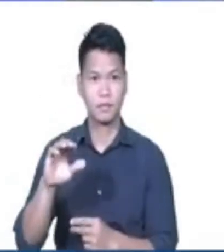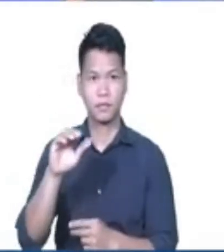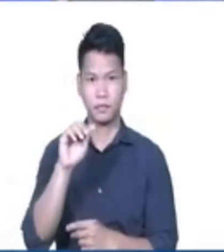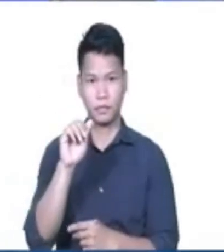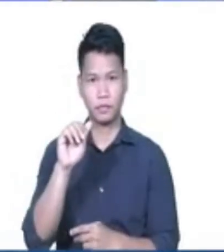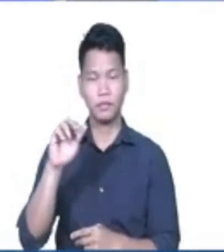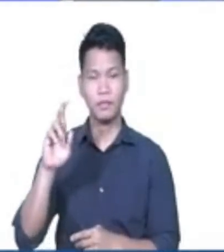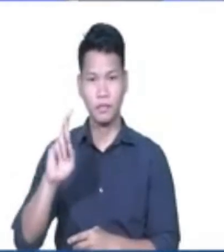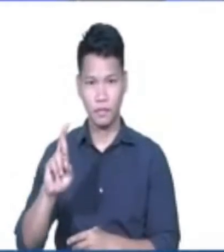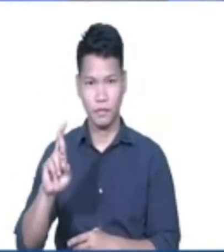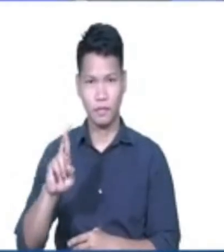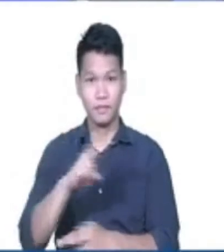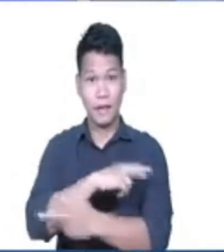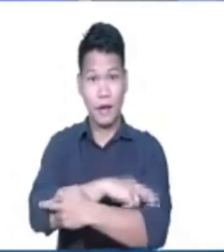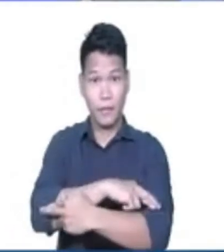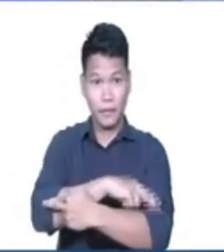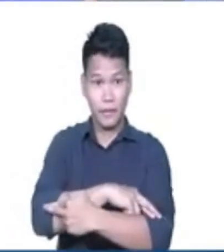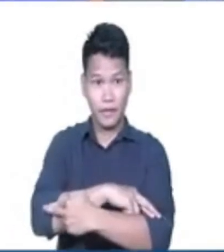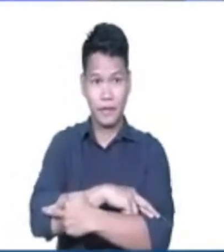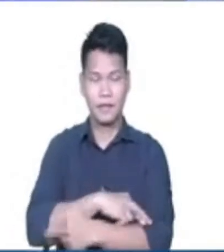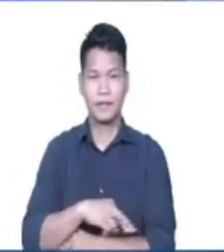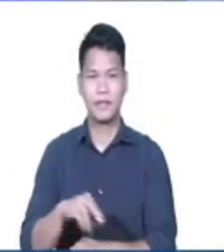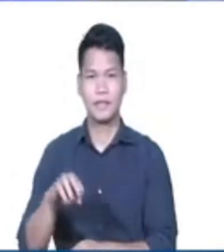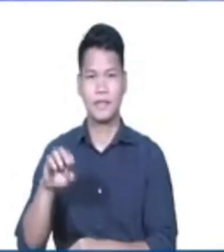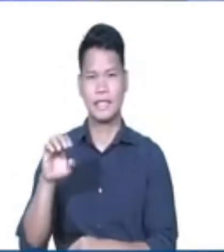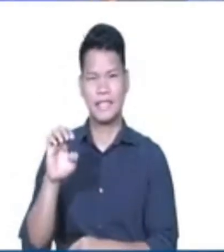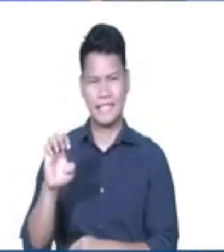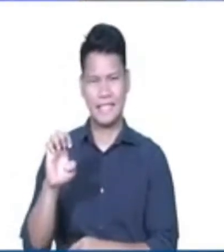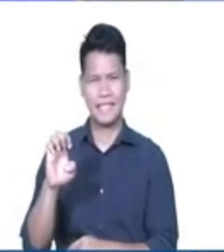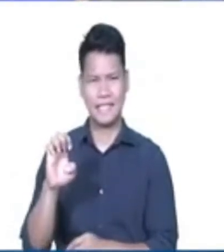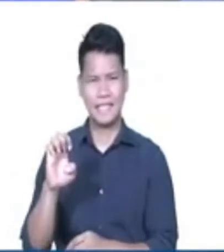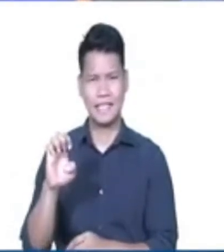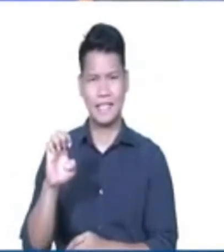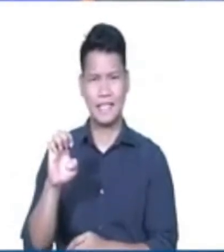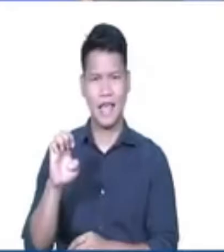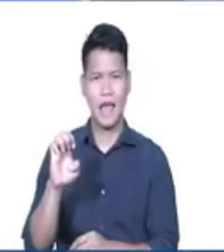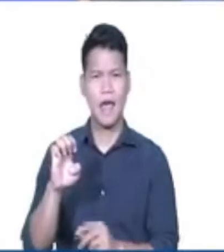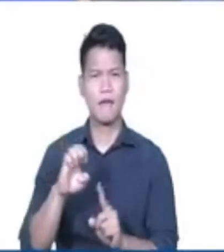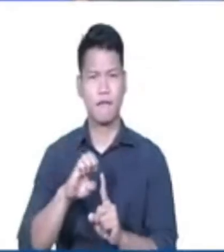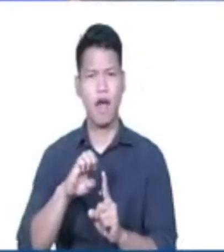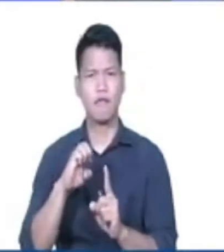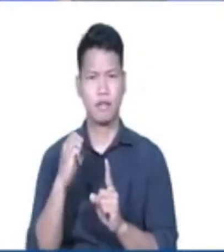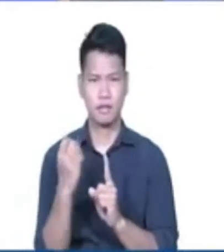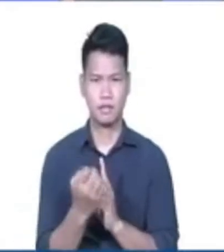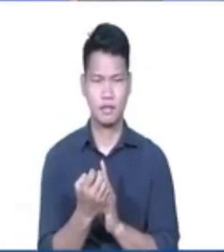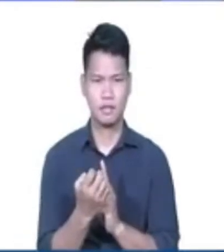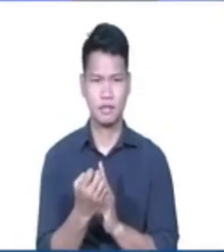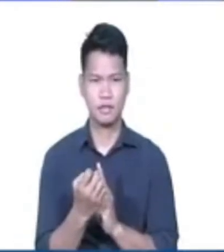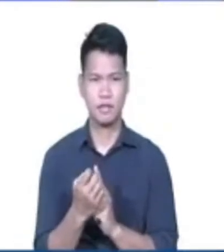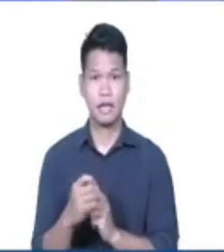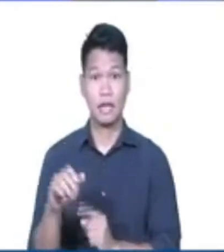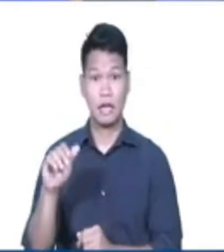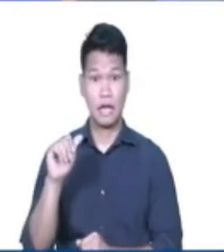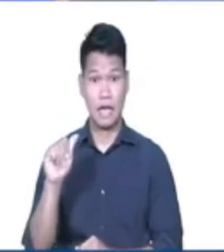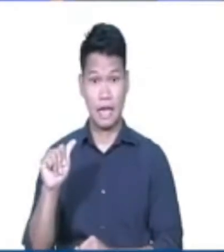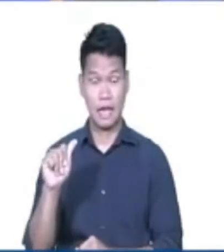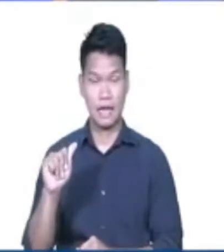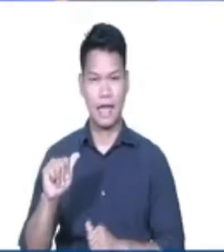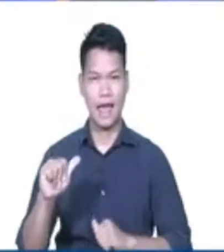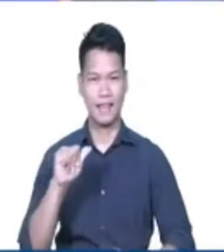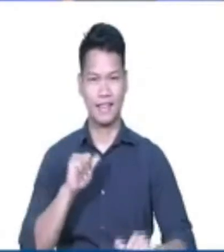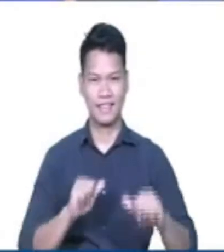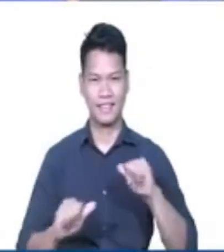rest, letter R, and also letter E for environment, letter A for activity,